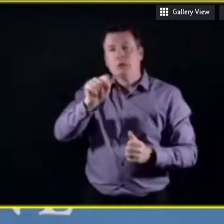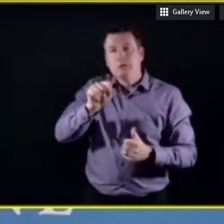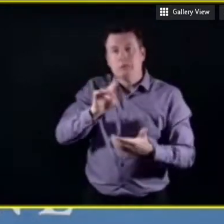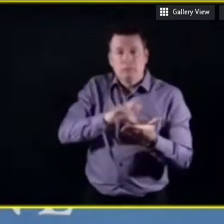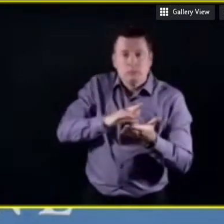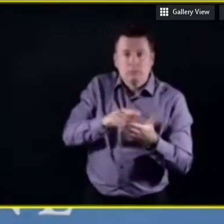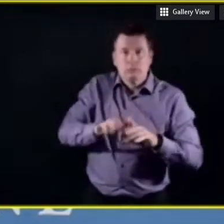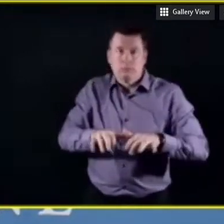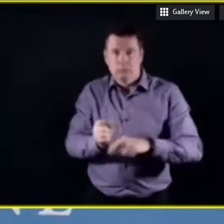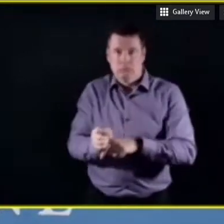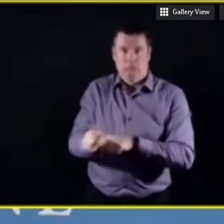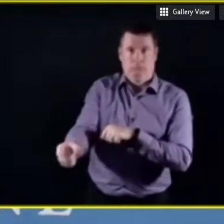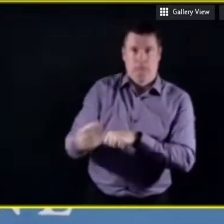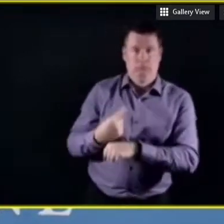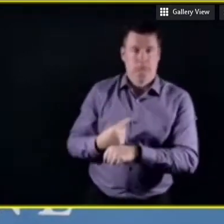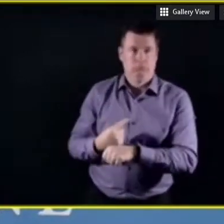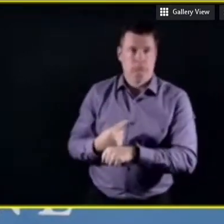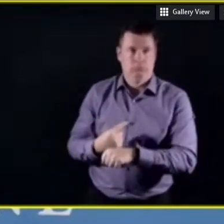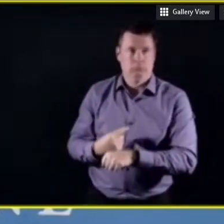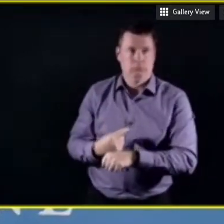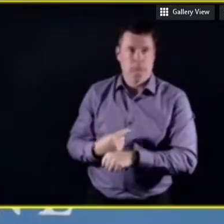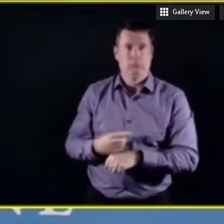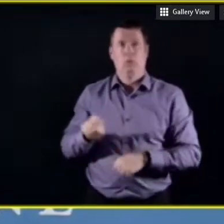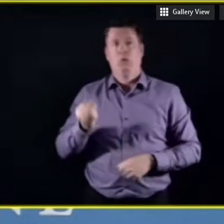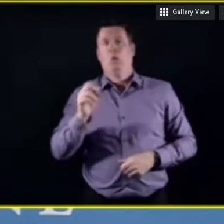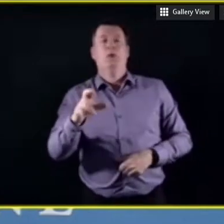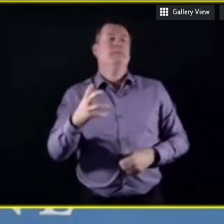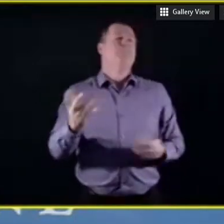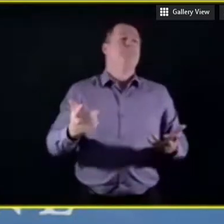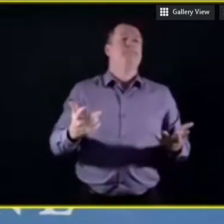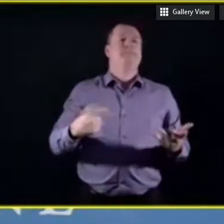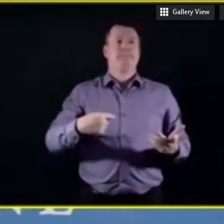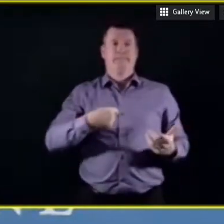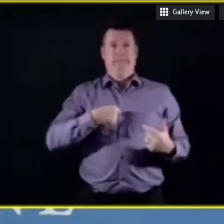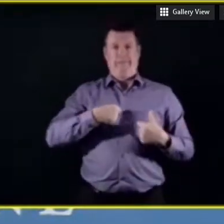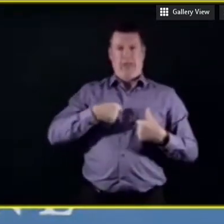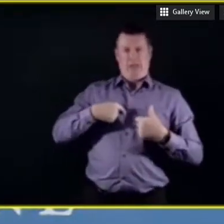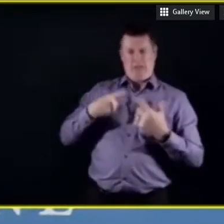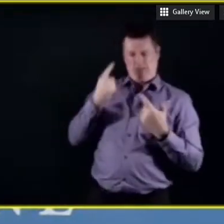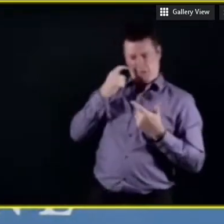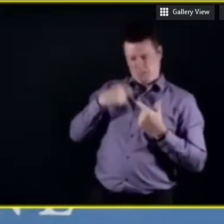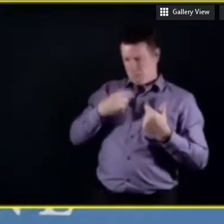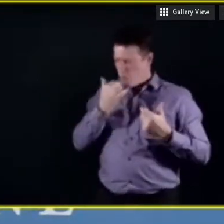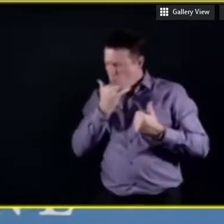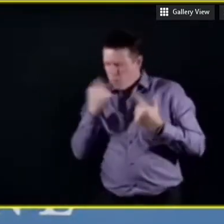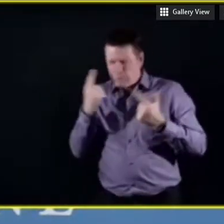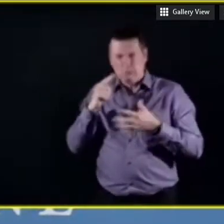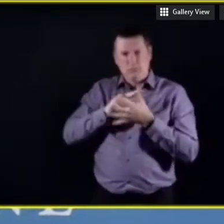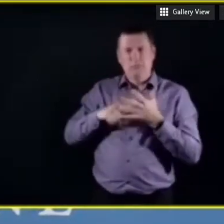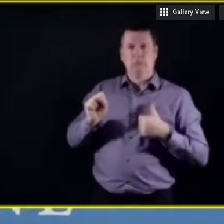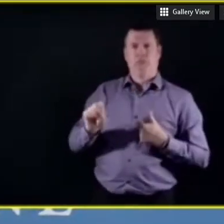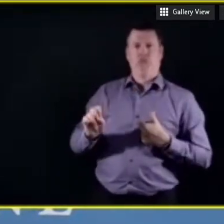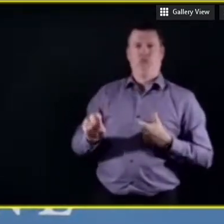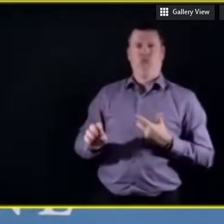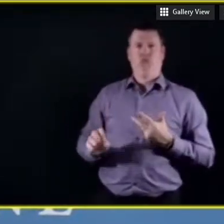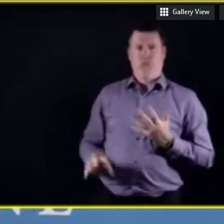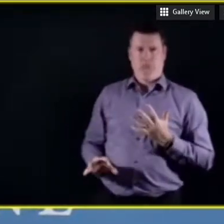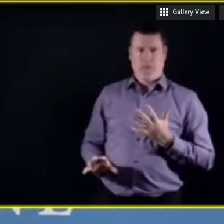a simple solution like a urinary tract infection, we're now offering visits with an advanced practice partner, a